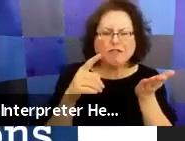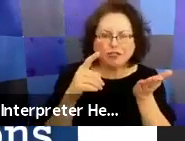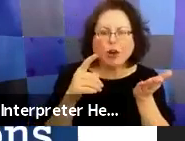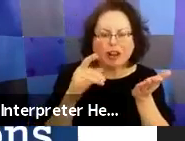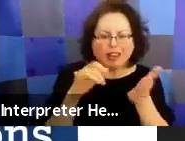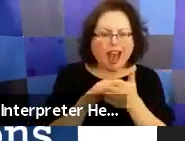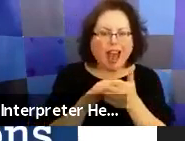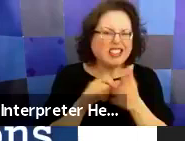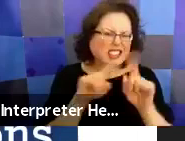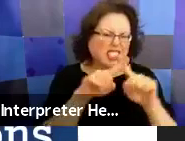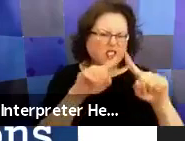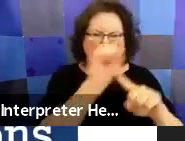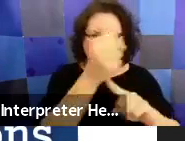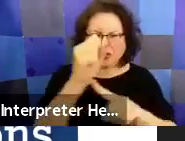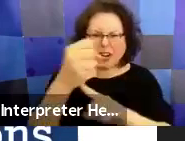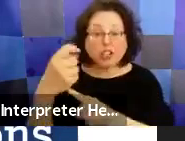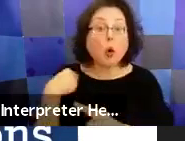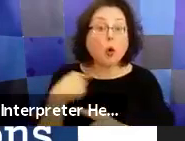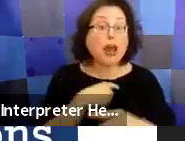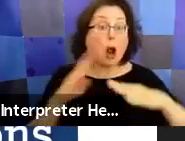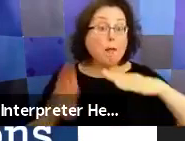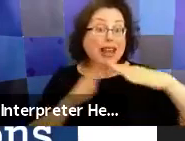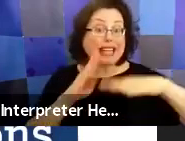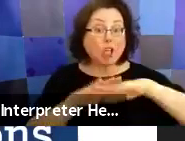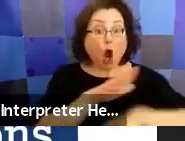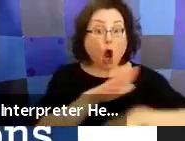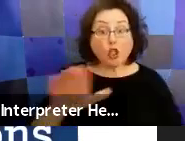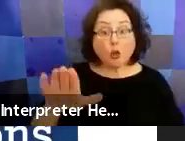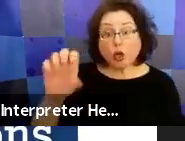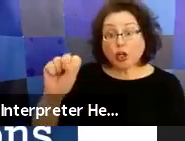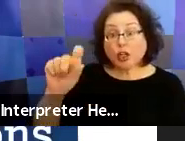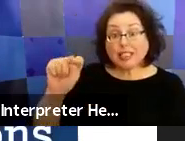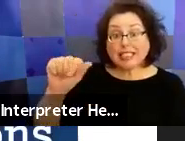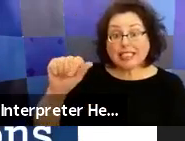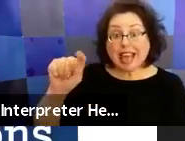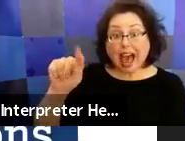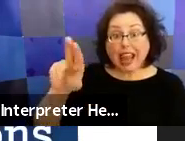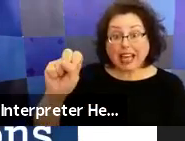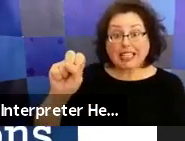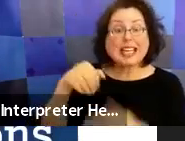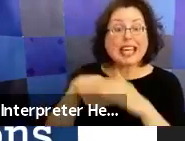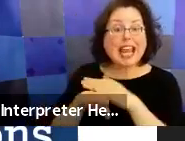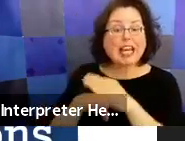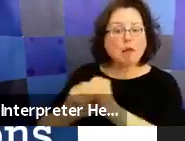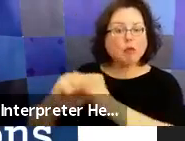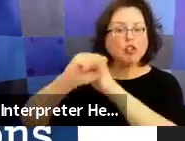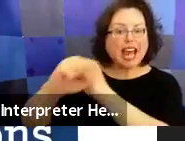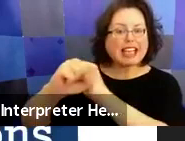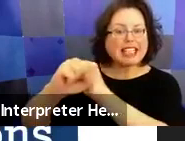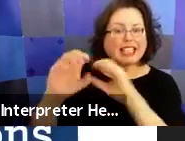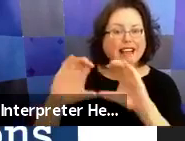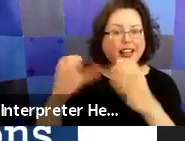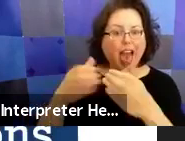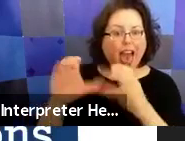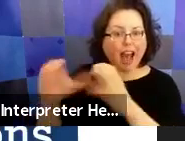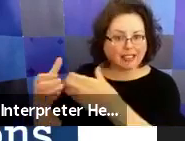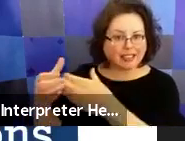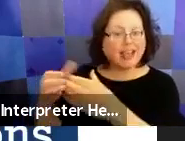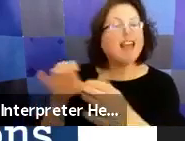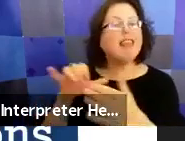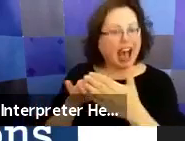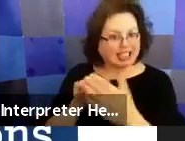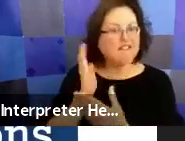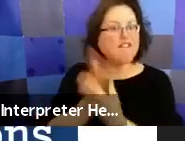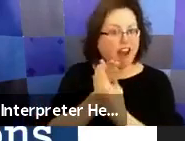And we go based on your status in one or more protected class. That's how you're able to file with us. Some of